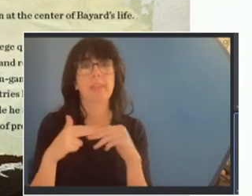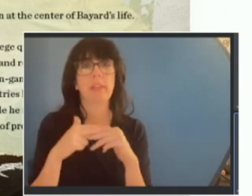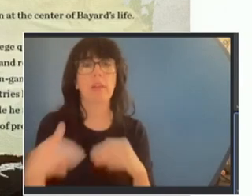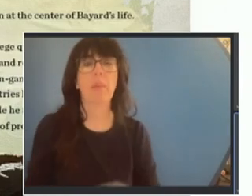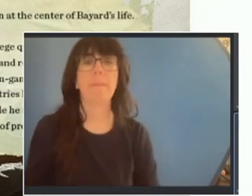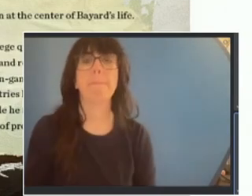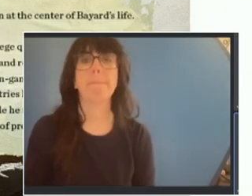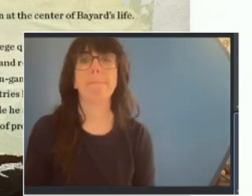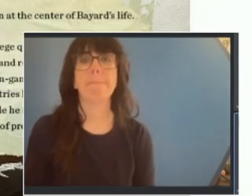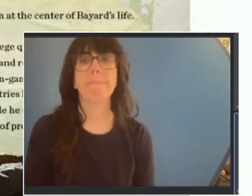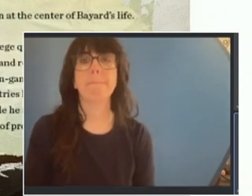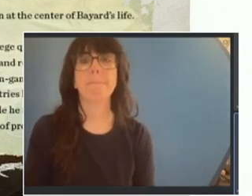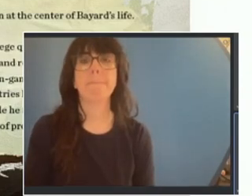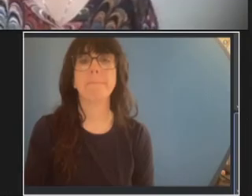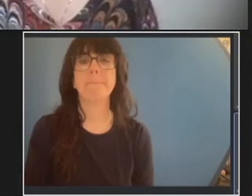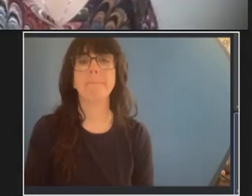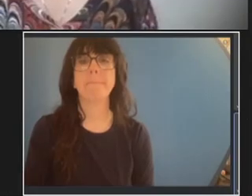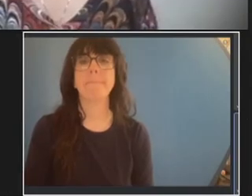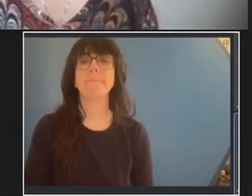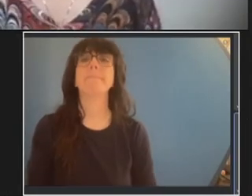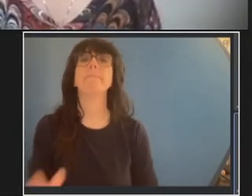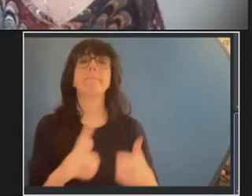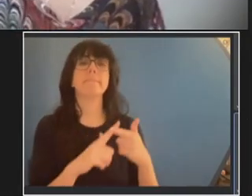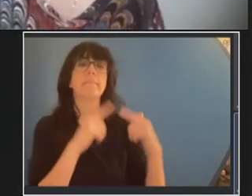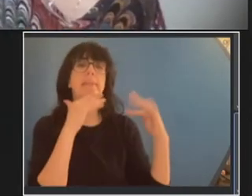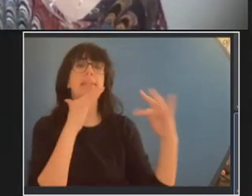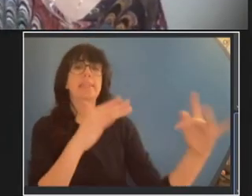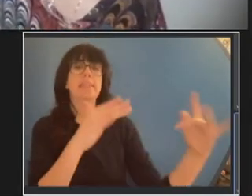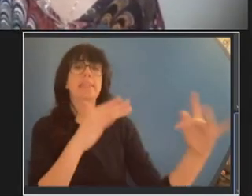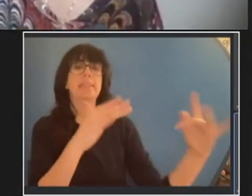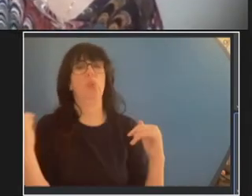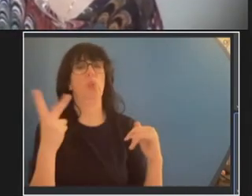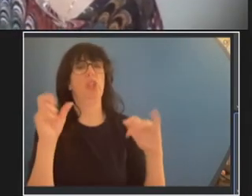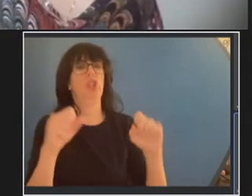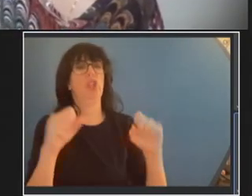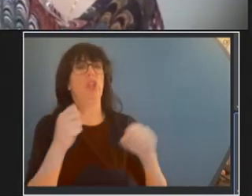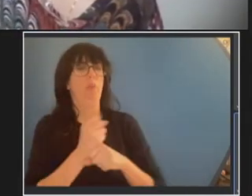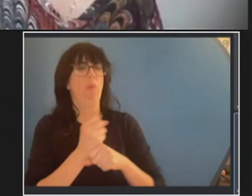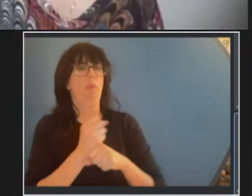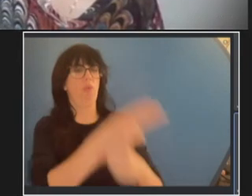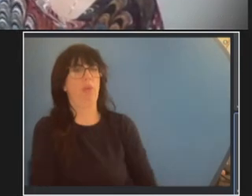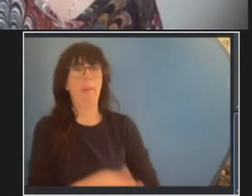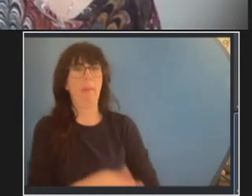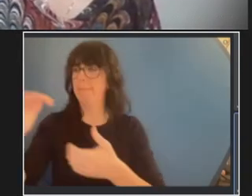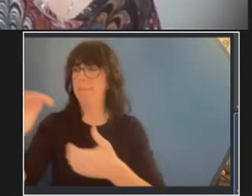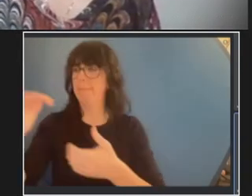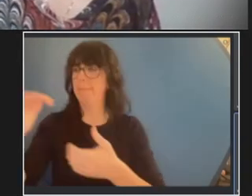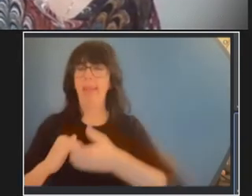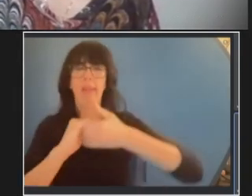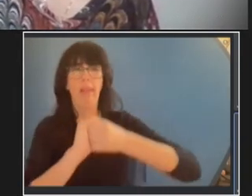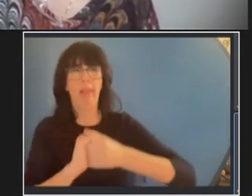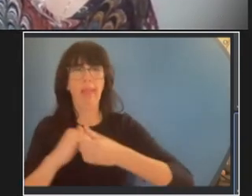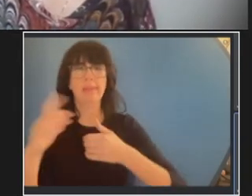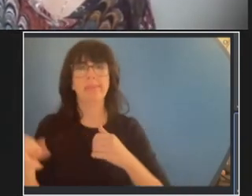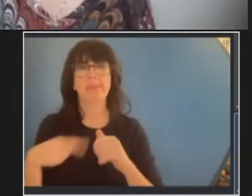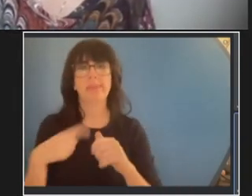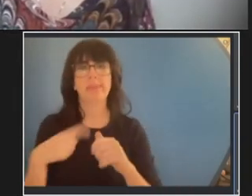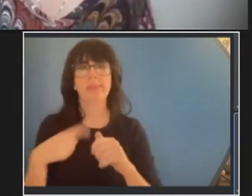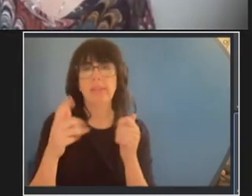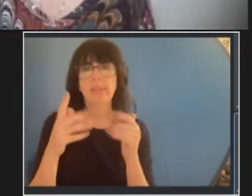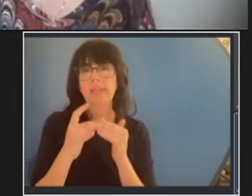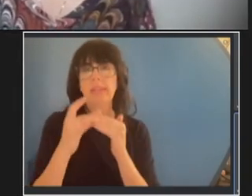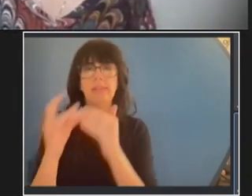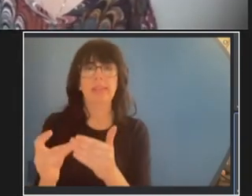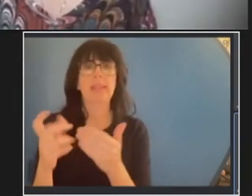Sing We Shall Overcome hand in hand as folk singer Joan Baez leads the chorus of